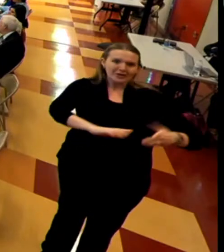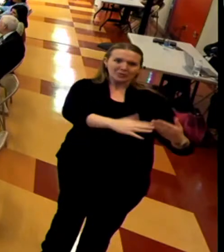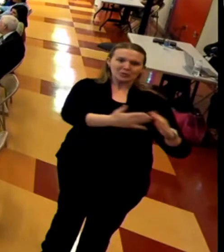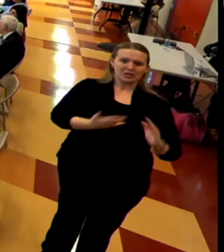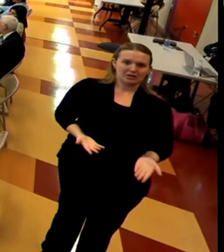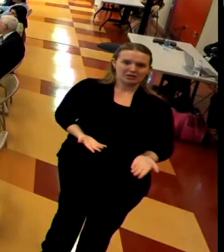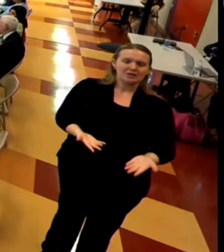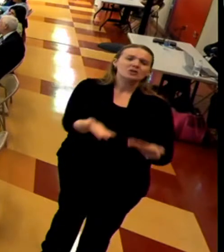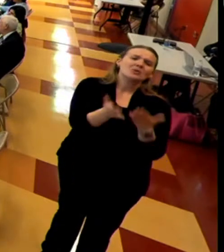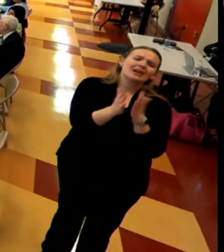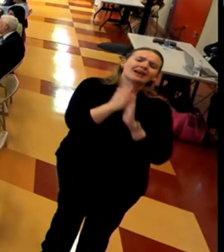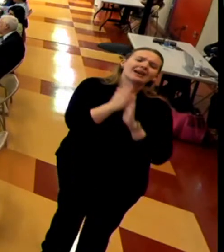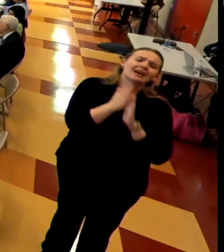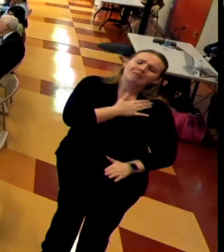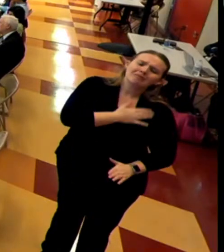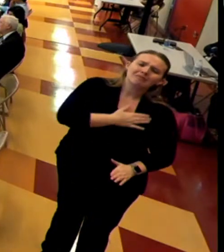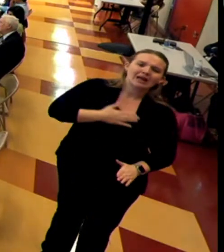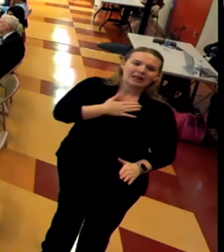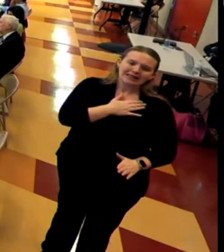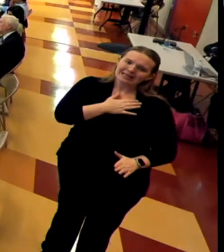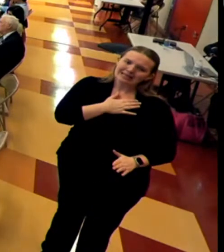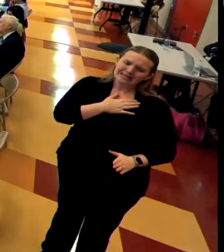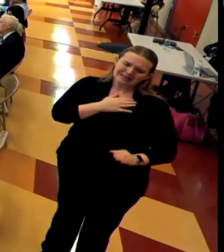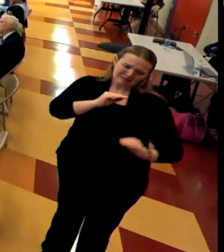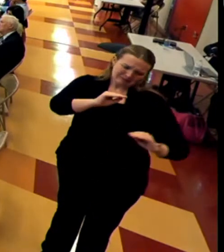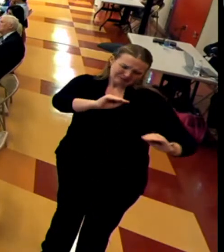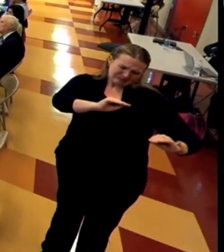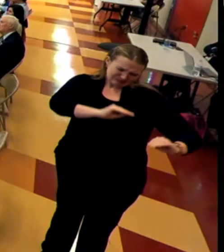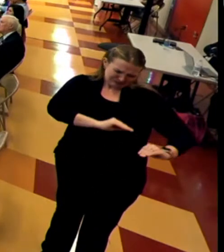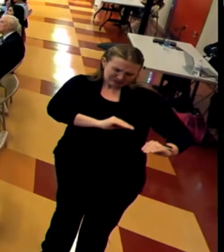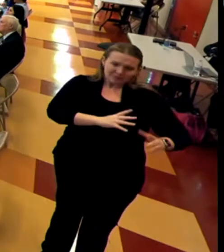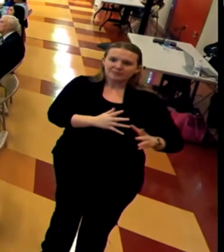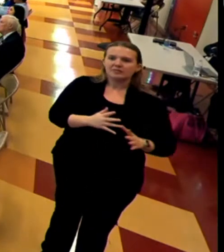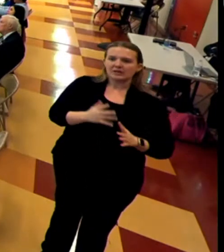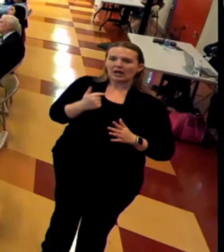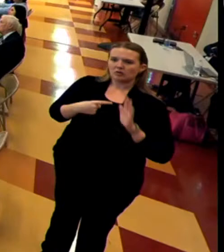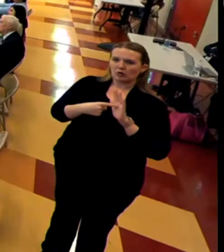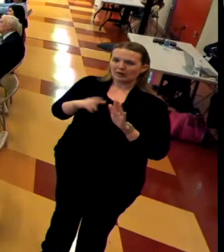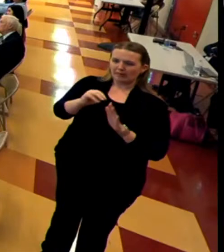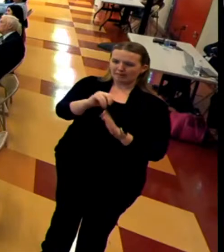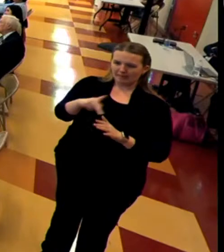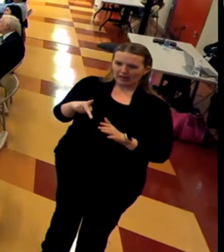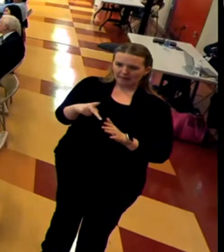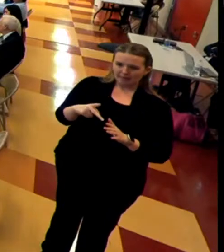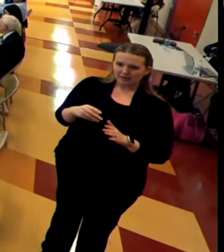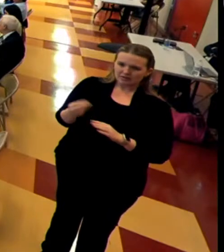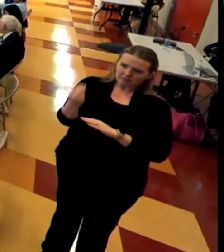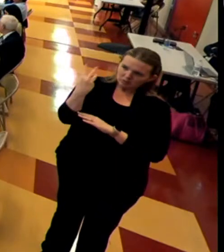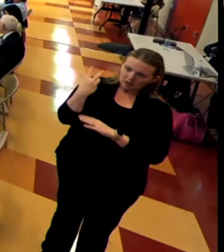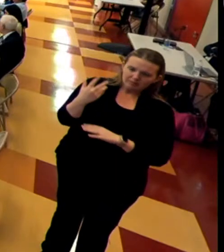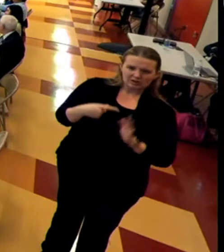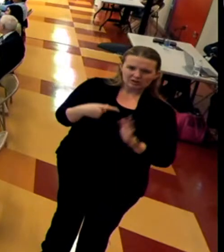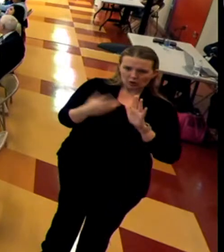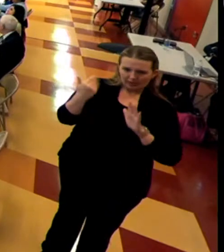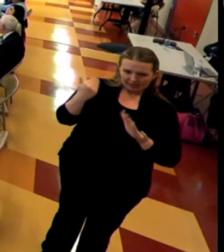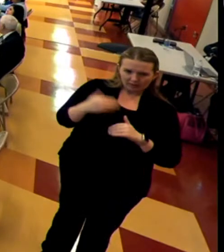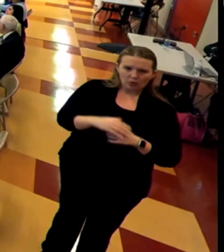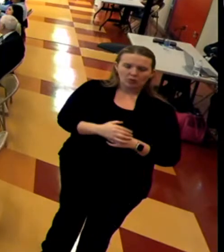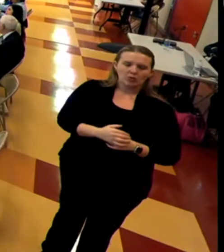We ask you to please put it back. I know that they showed the map. I had asked earlier for the map to be put up here.